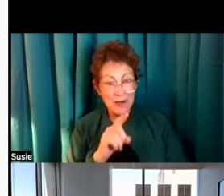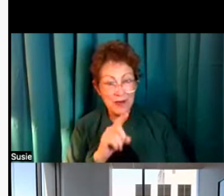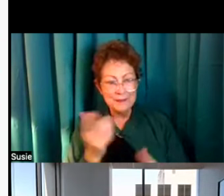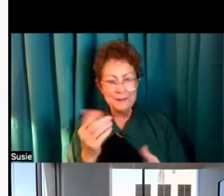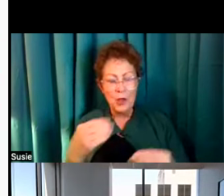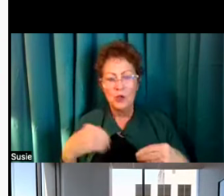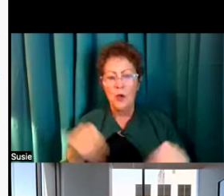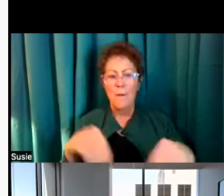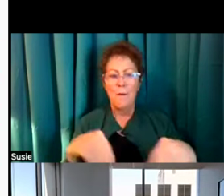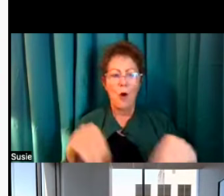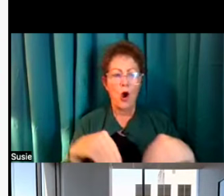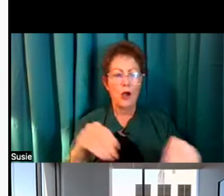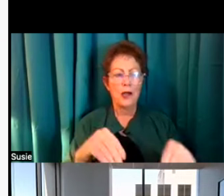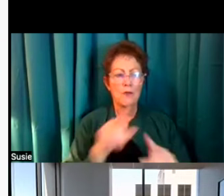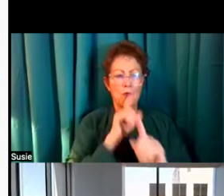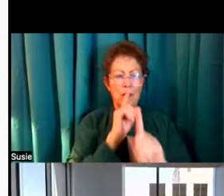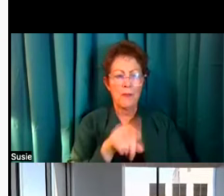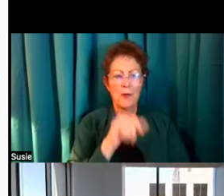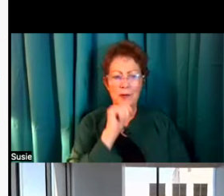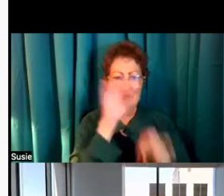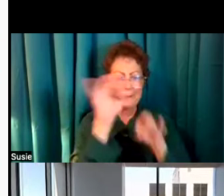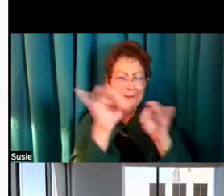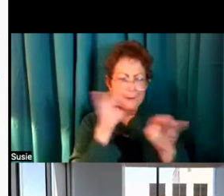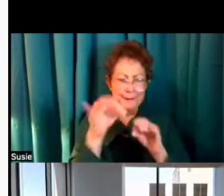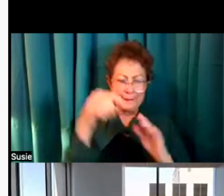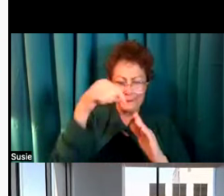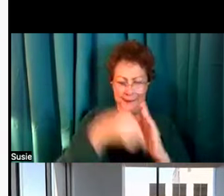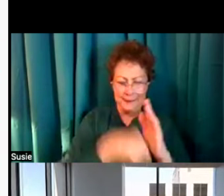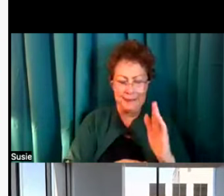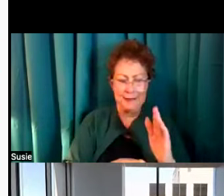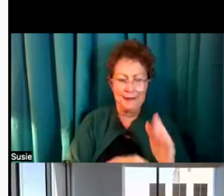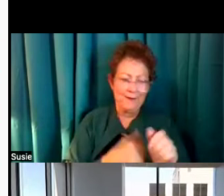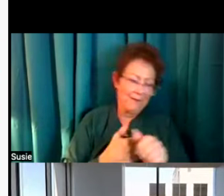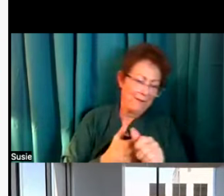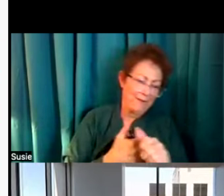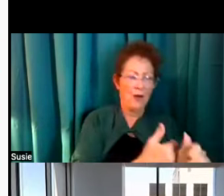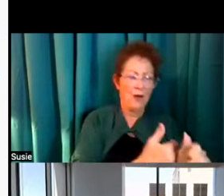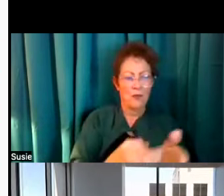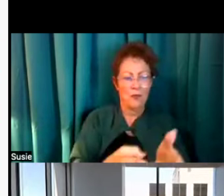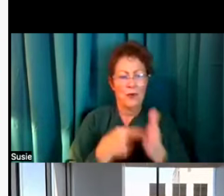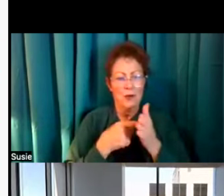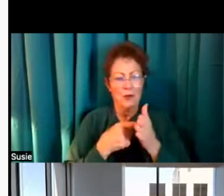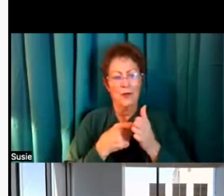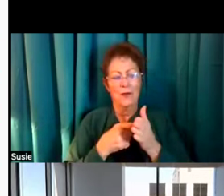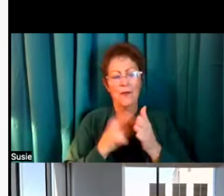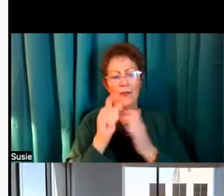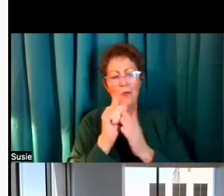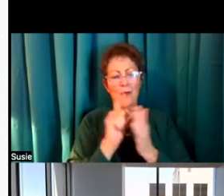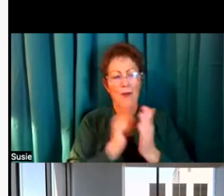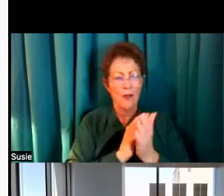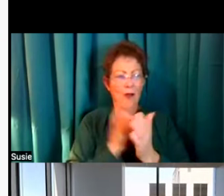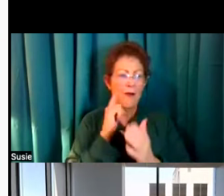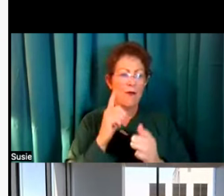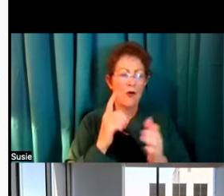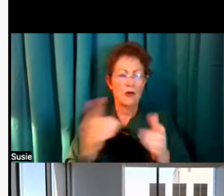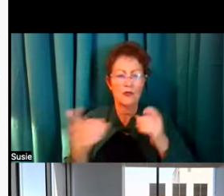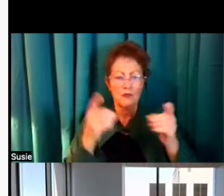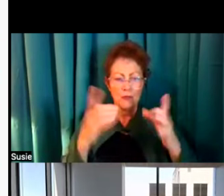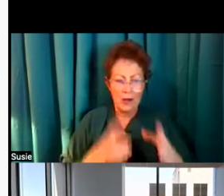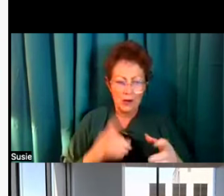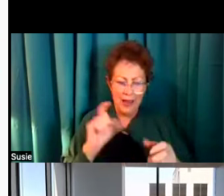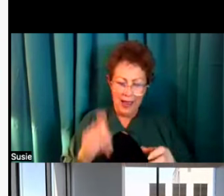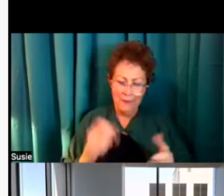marketing report effectively, where it's not actually adhering to what is required in the statutes. The board of directors has to often